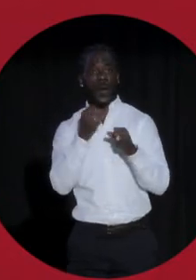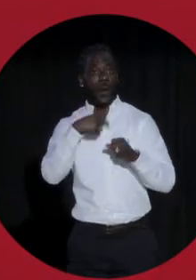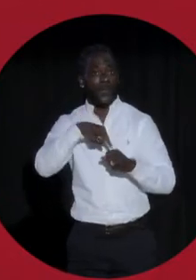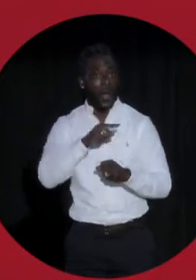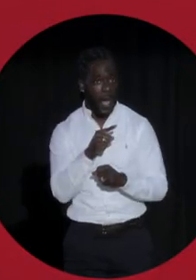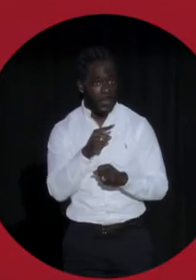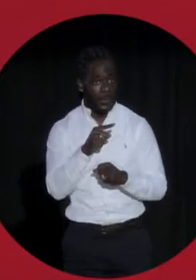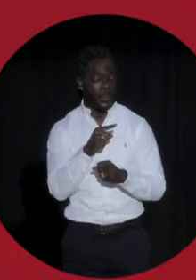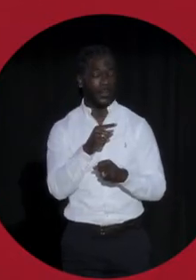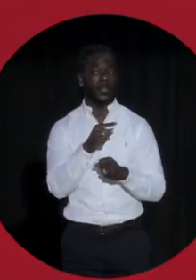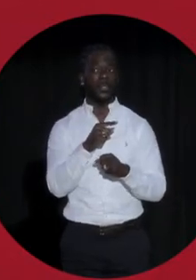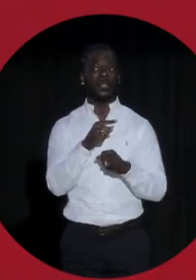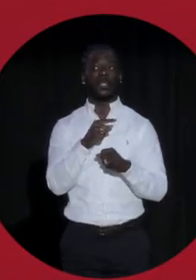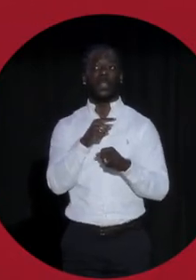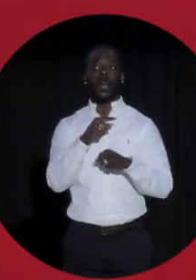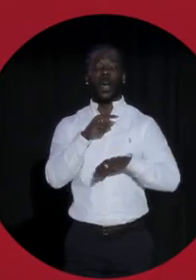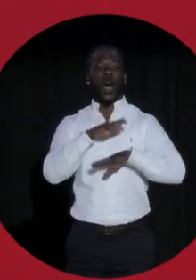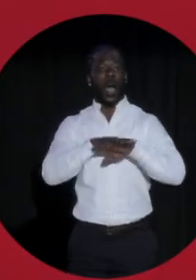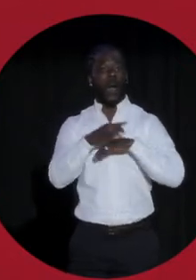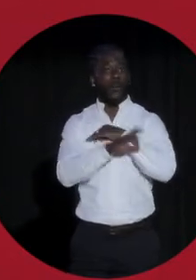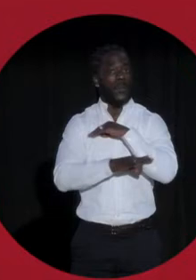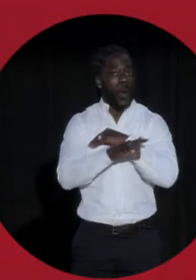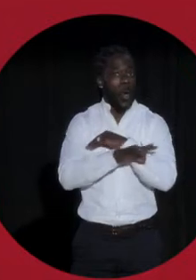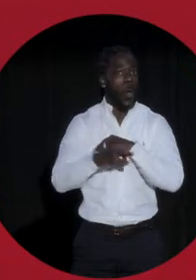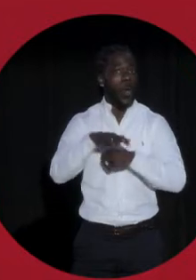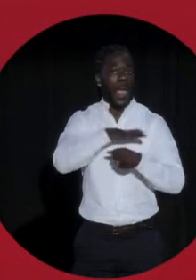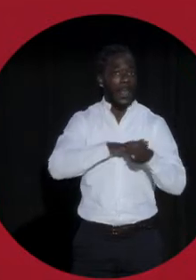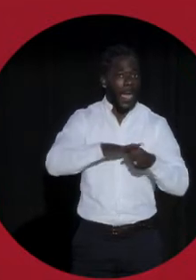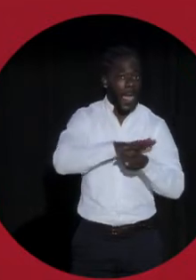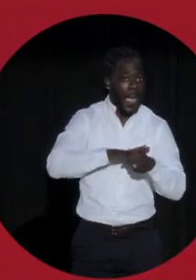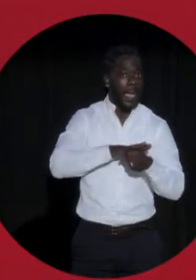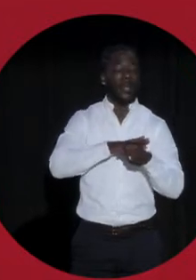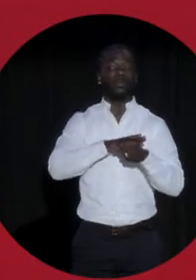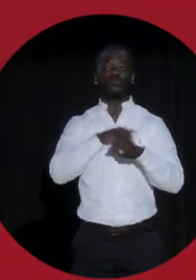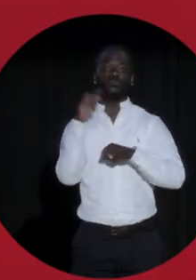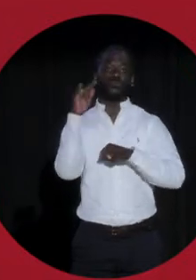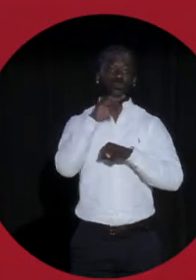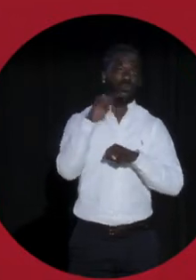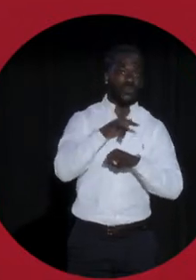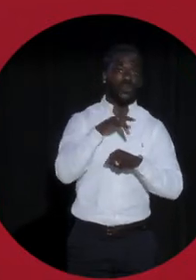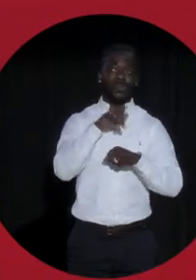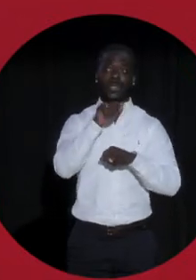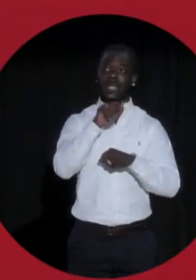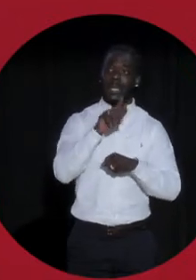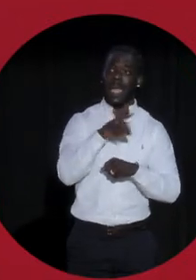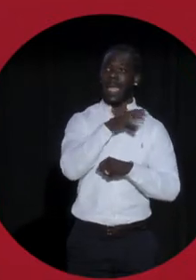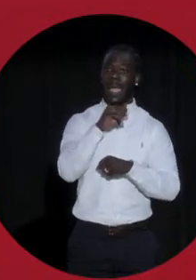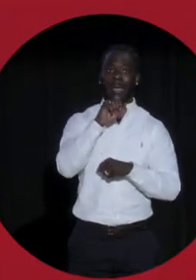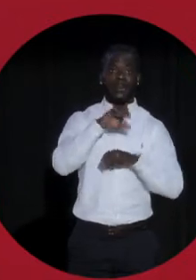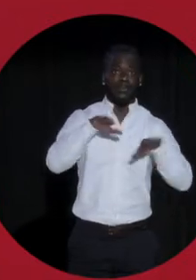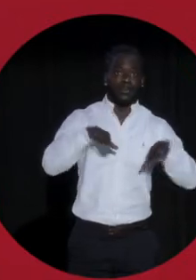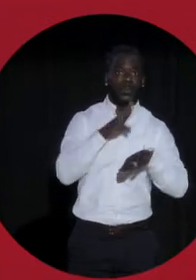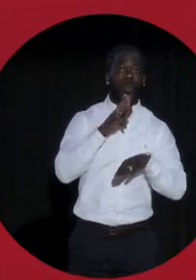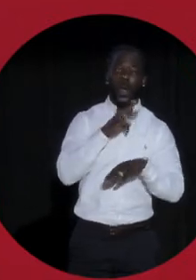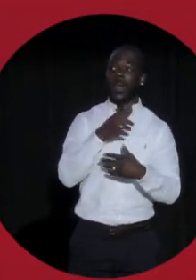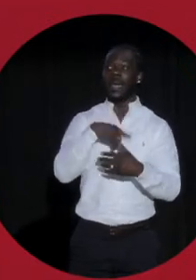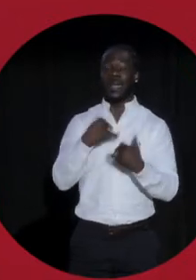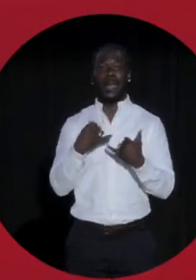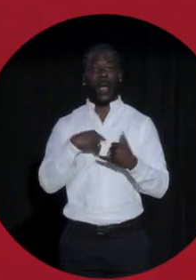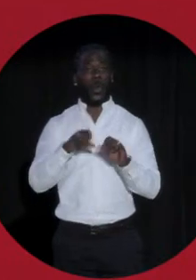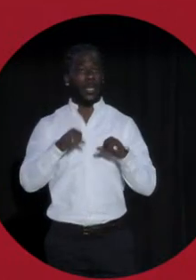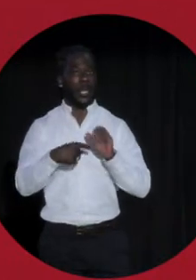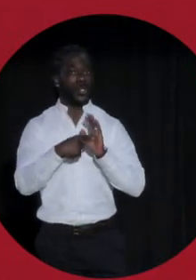on foreign soil by air, land, and sea to defend our democracy. Let us show our gratitude